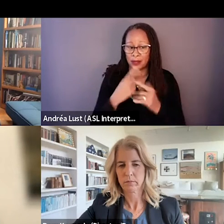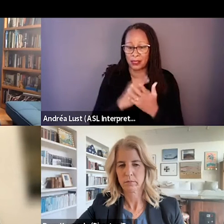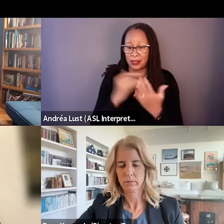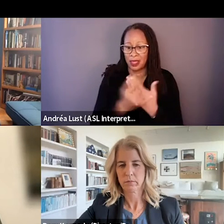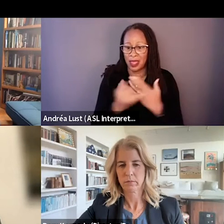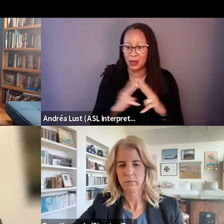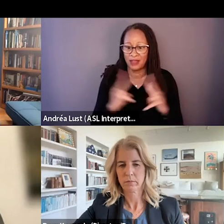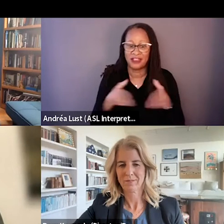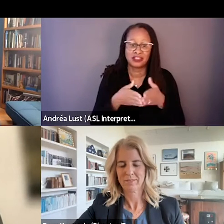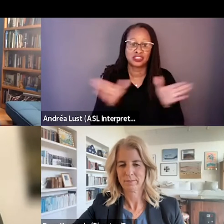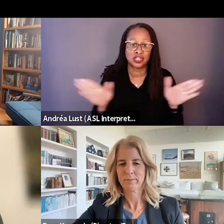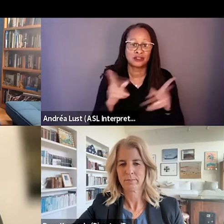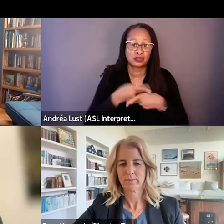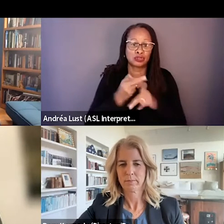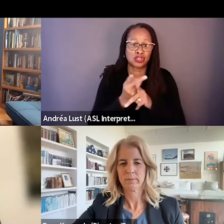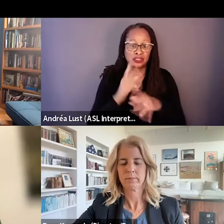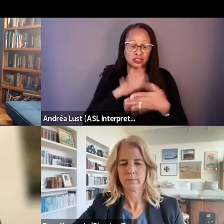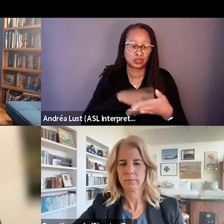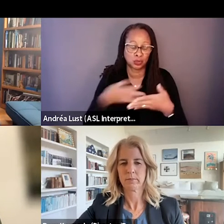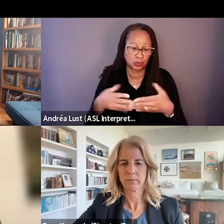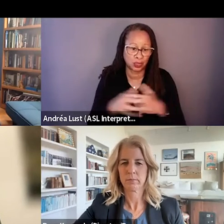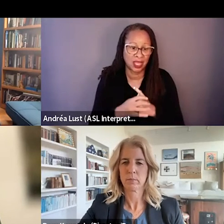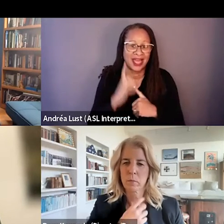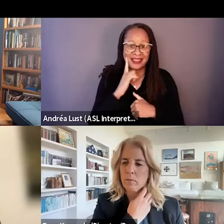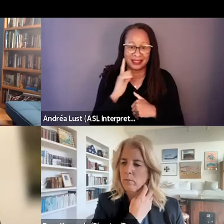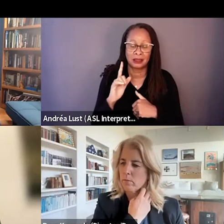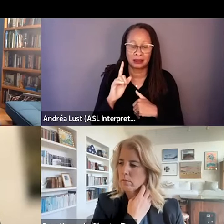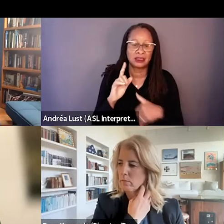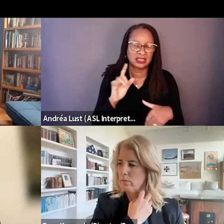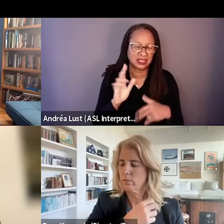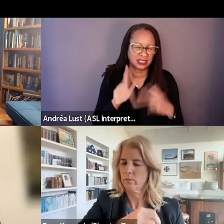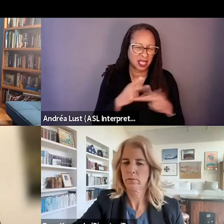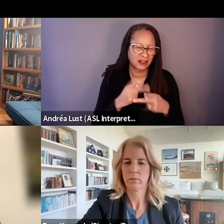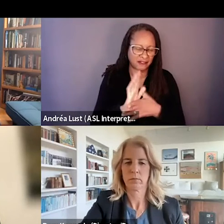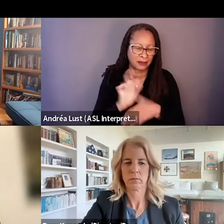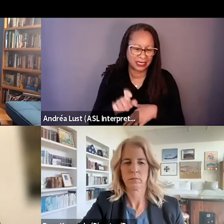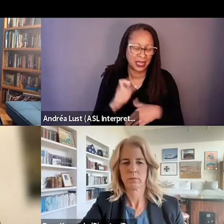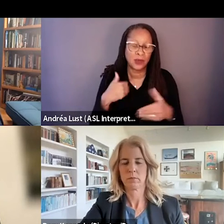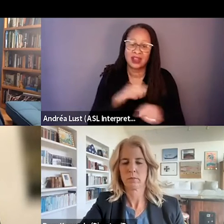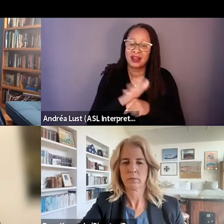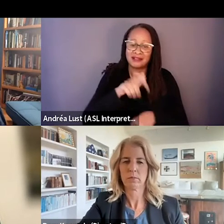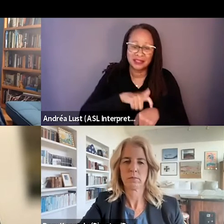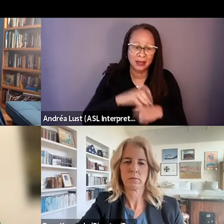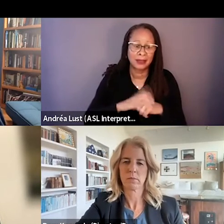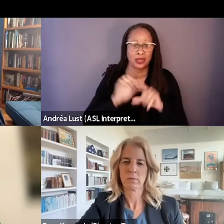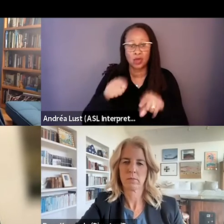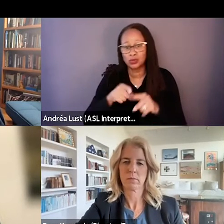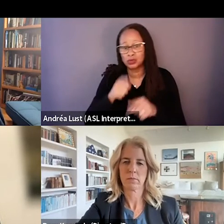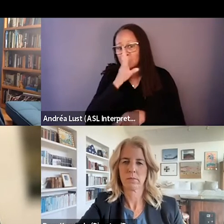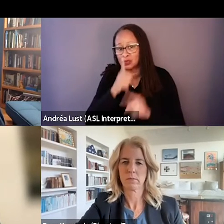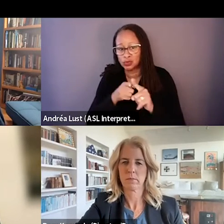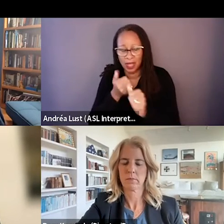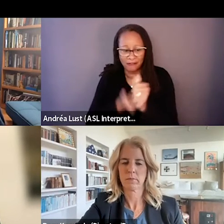very generous production schedule, which I think a film like this needed. We had enough time to go and talk to everybody